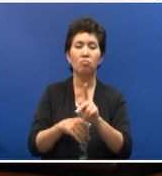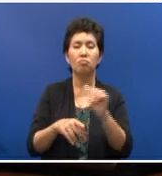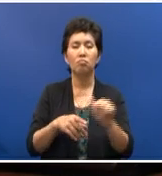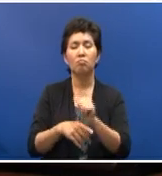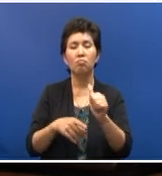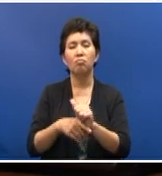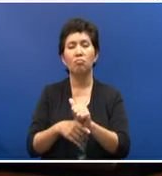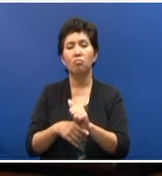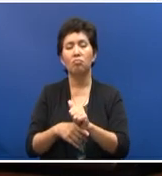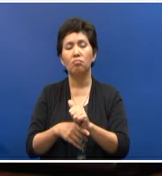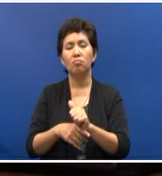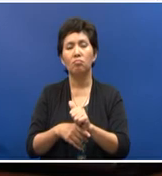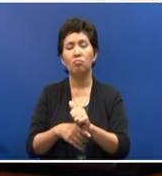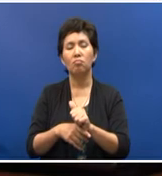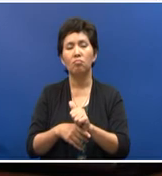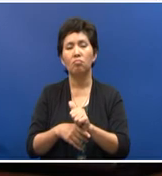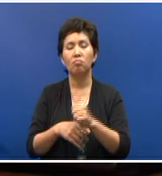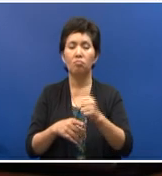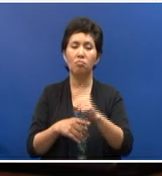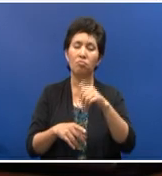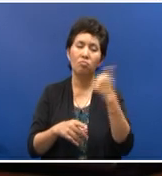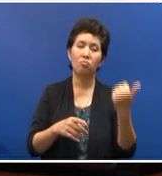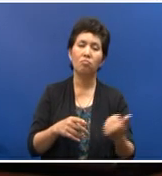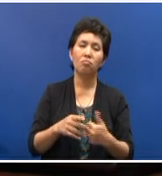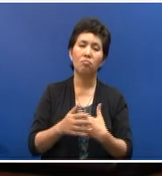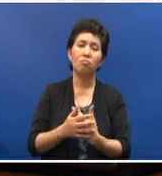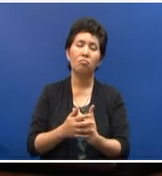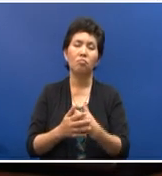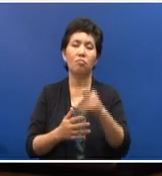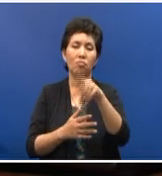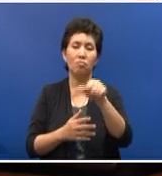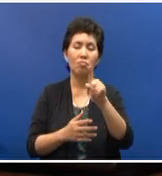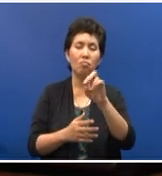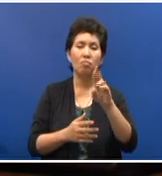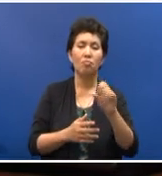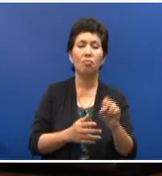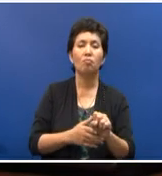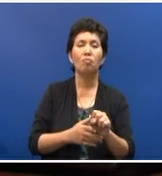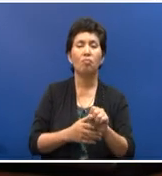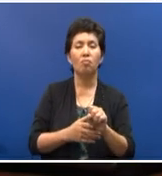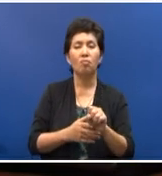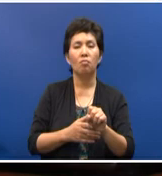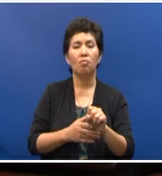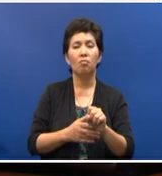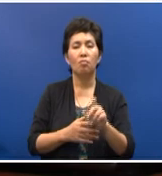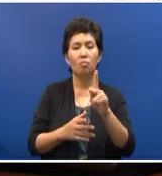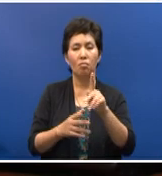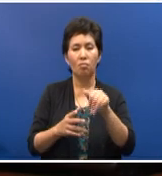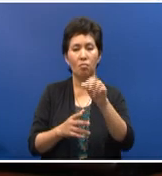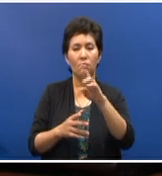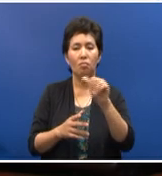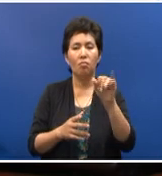of hunting and gathering, right? We have learned about the kularing, okay, among the